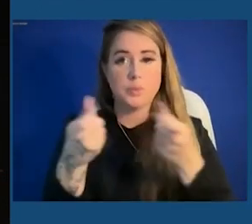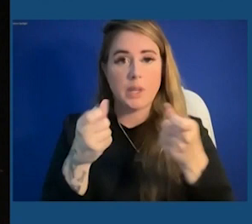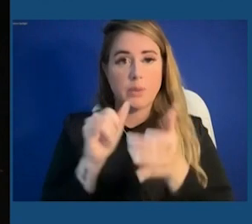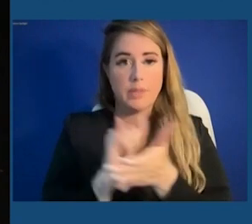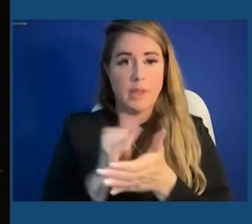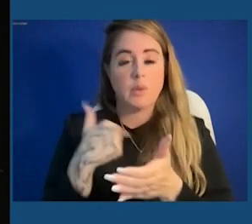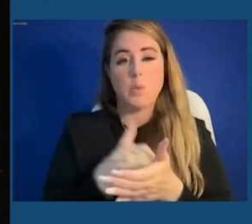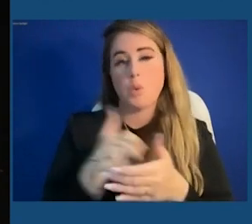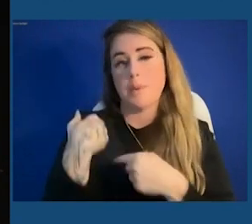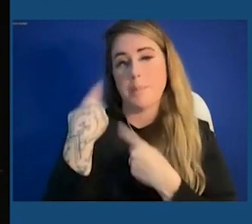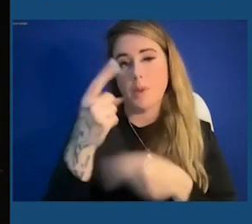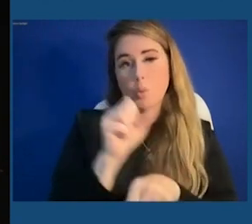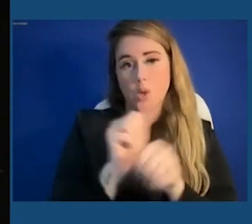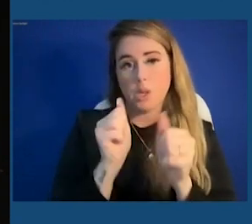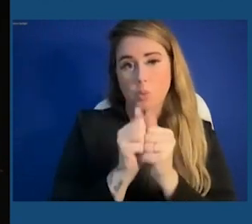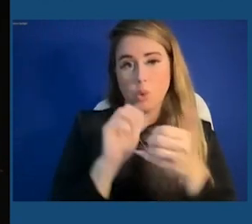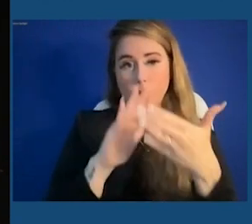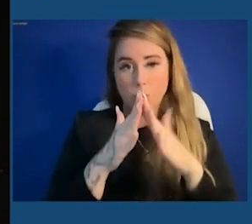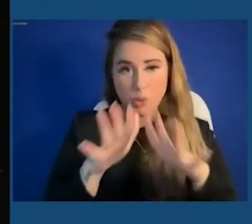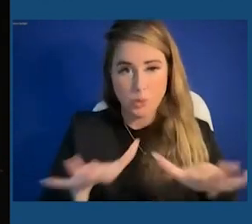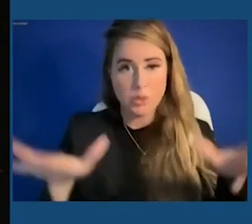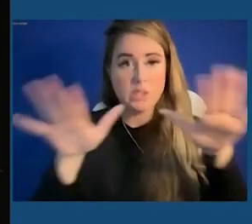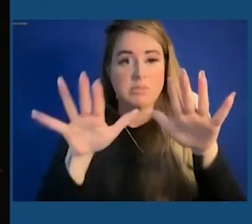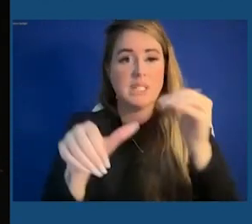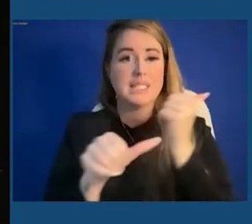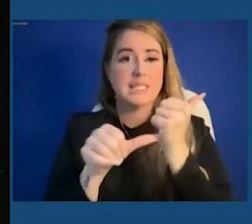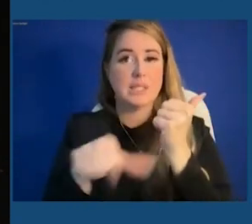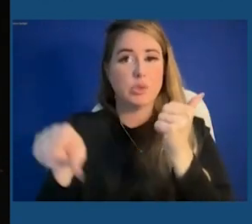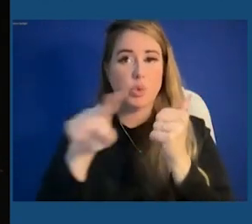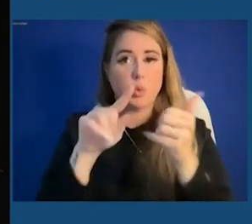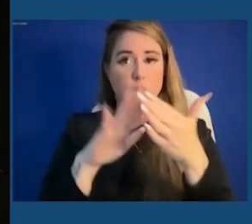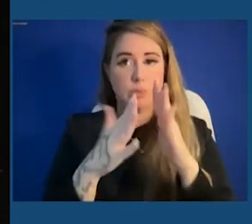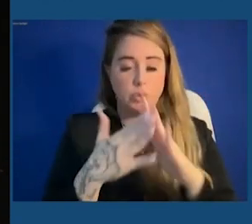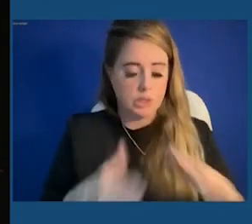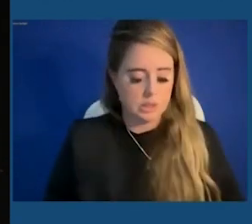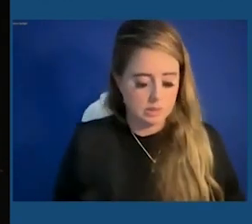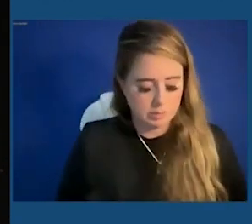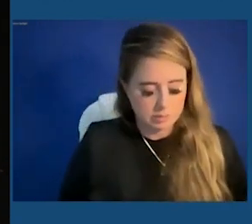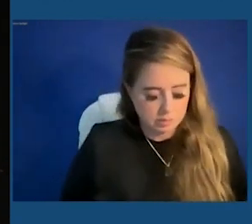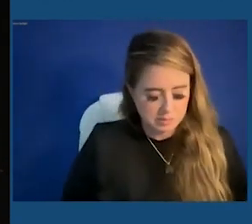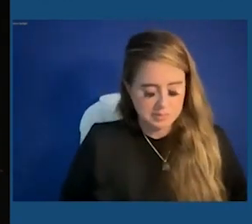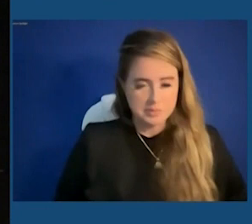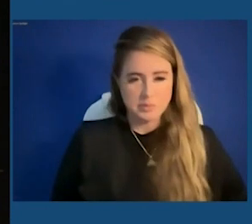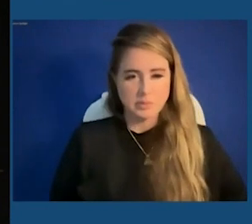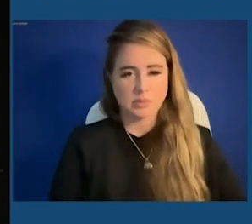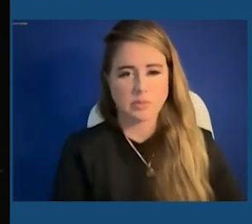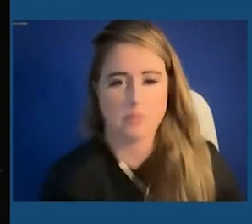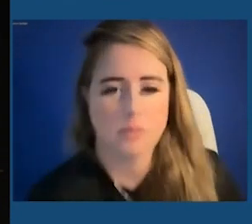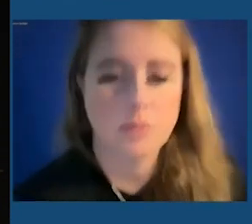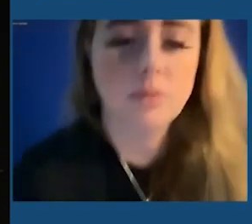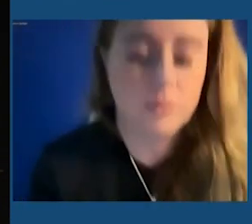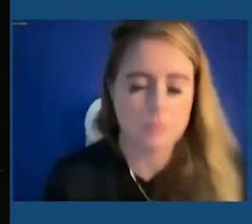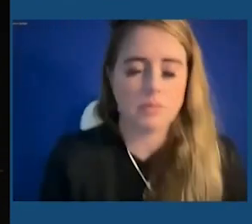been working with communities and assisting them in preventing violence, having